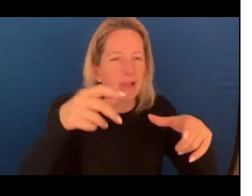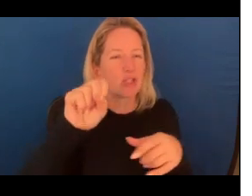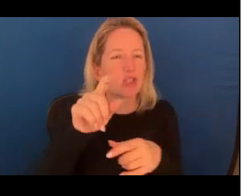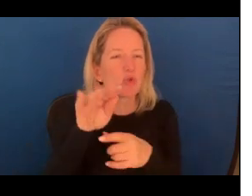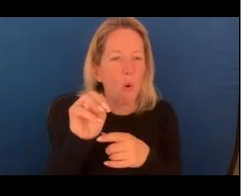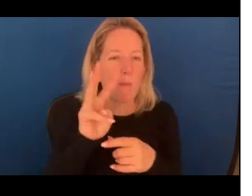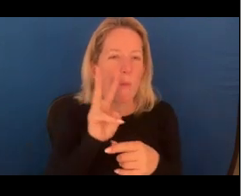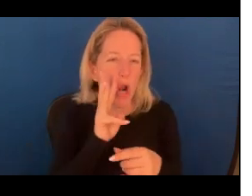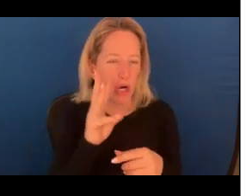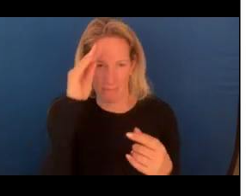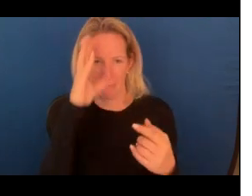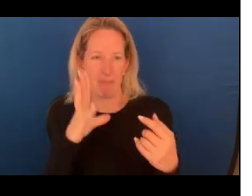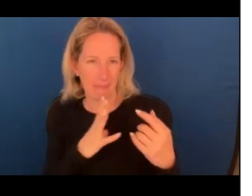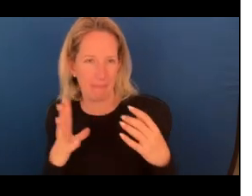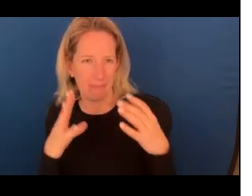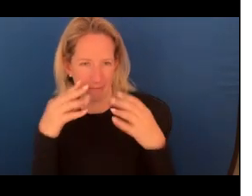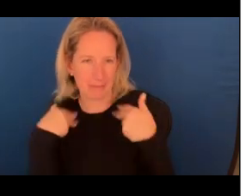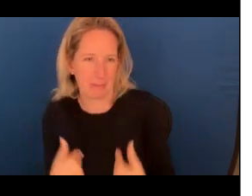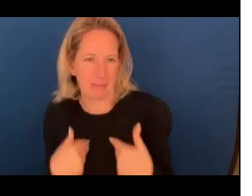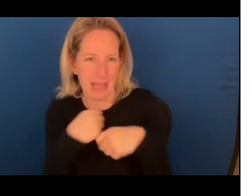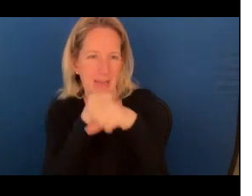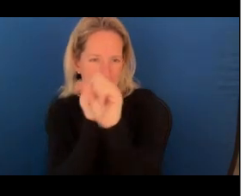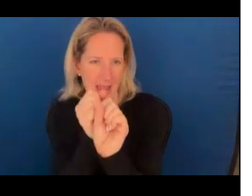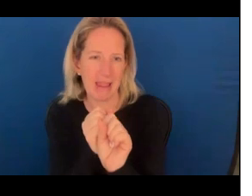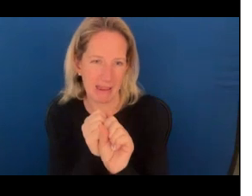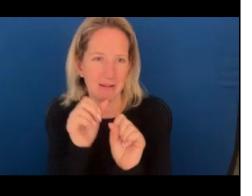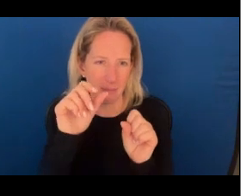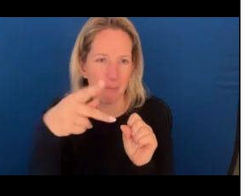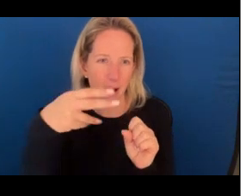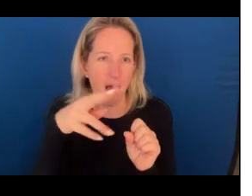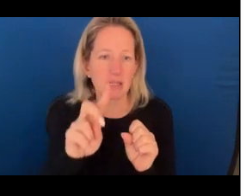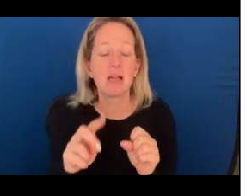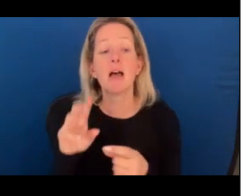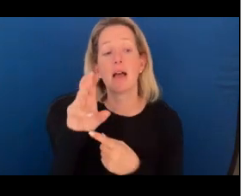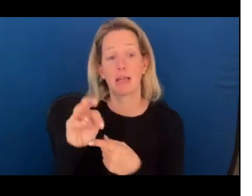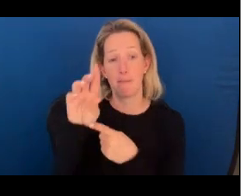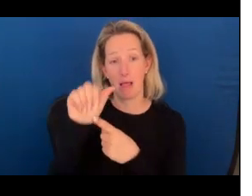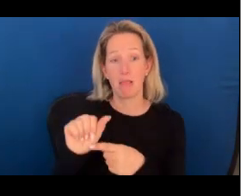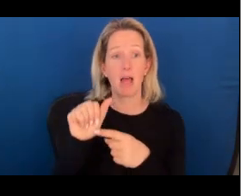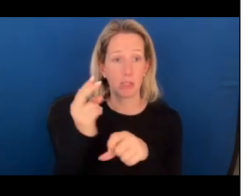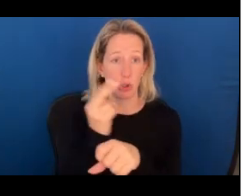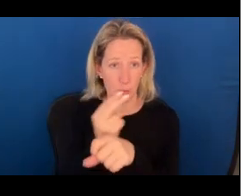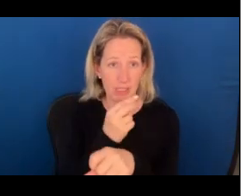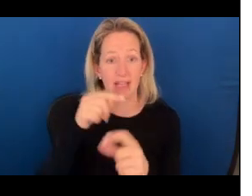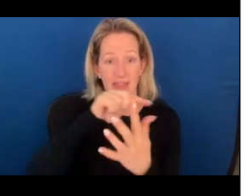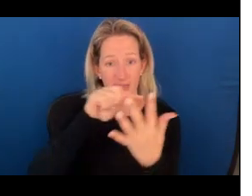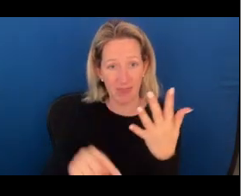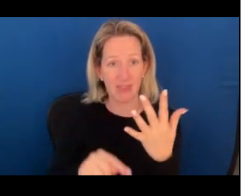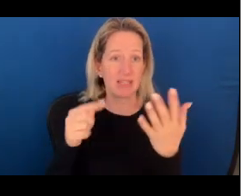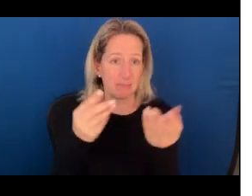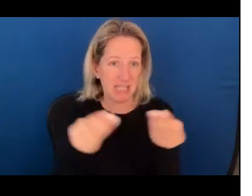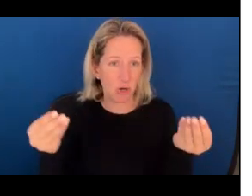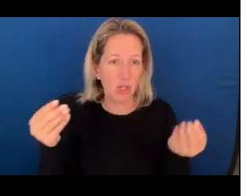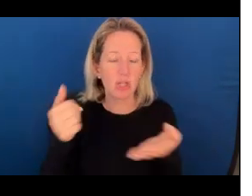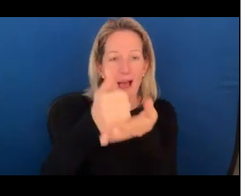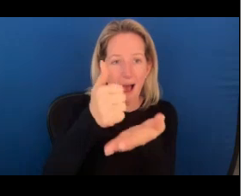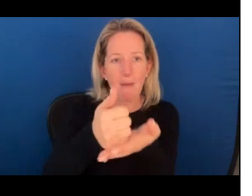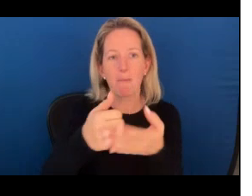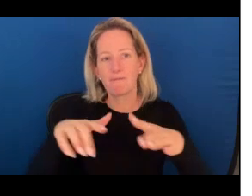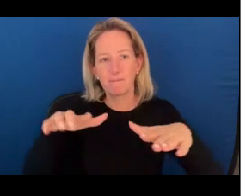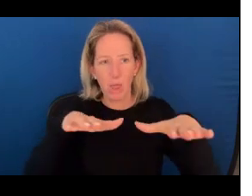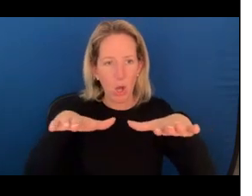ponds. And so basically what Camila saw was that she was using these biodegradable materials to make them help them float. And, you know, she saw